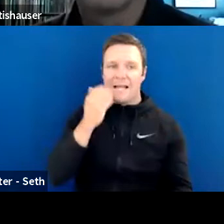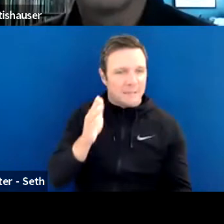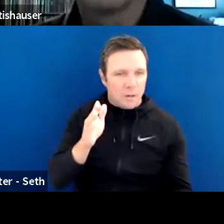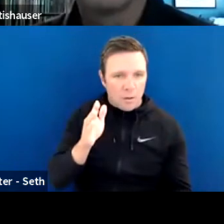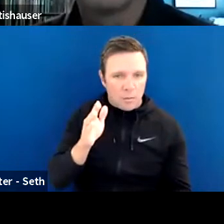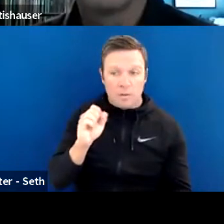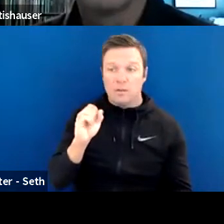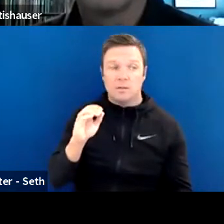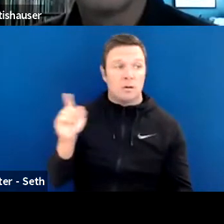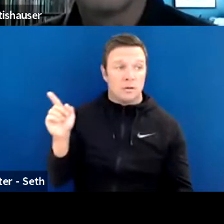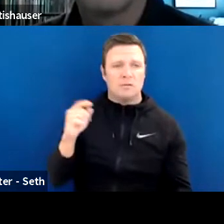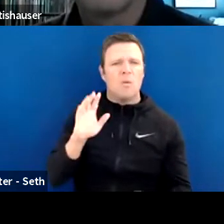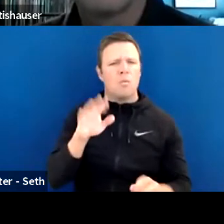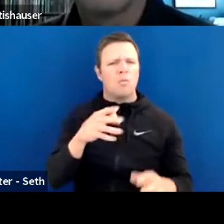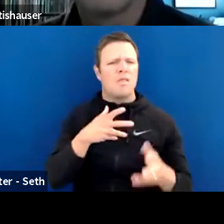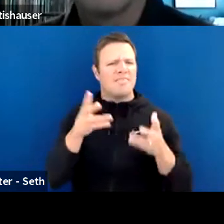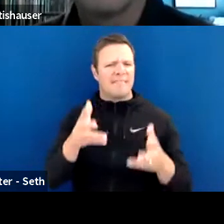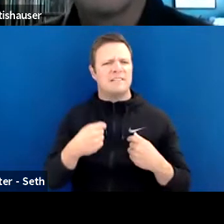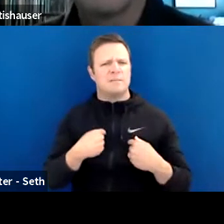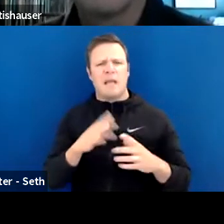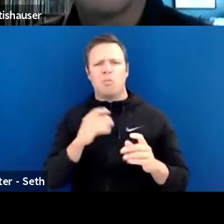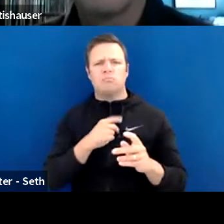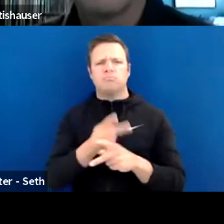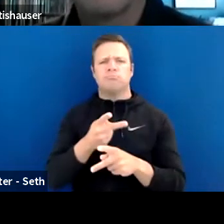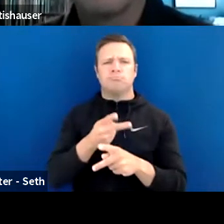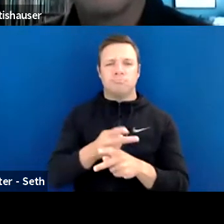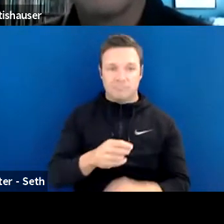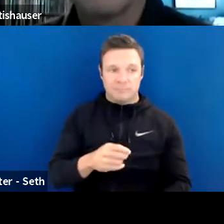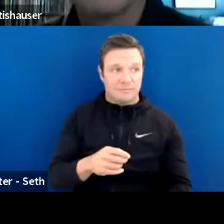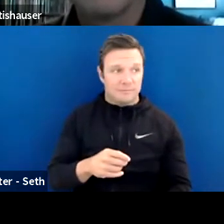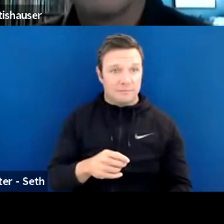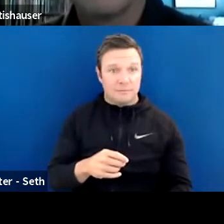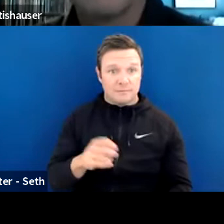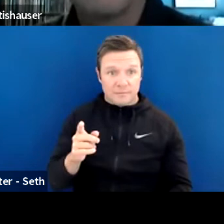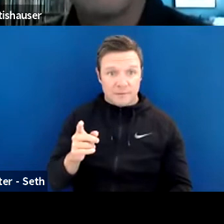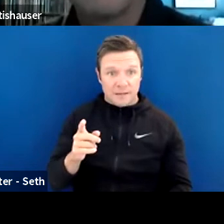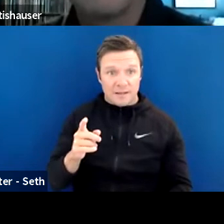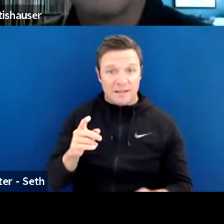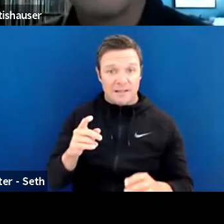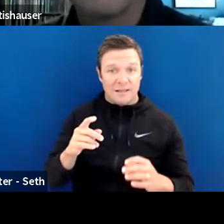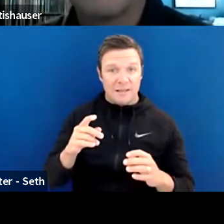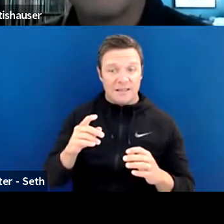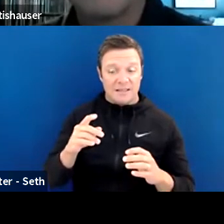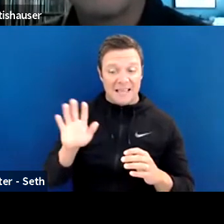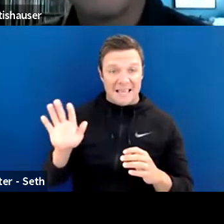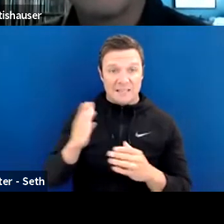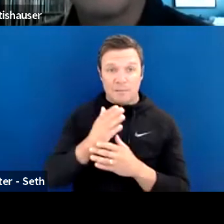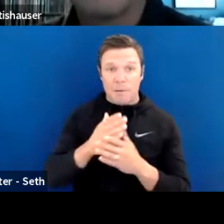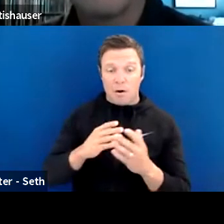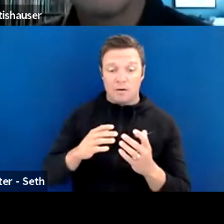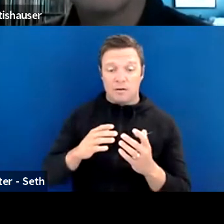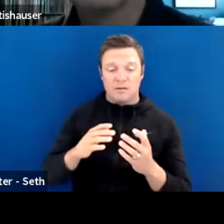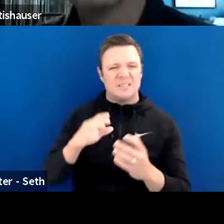And so he's like, oh, leave it to me, leave it to me. And then he streams this part of like his concert, some